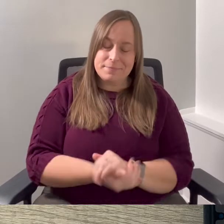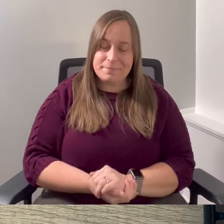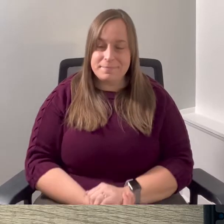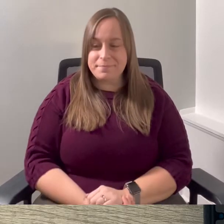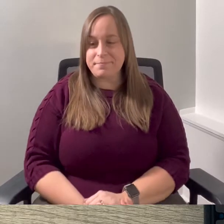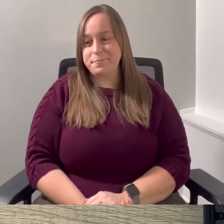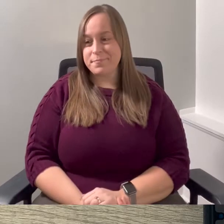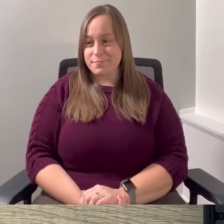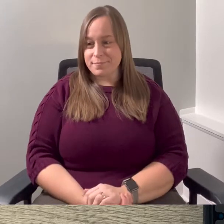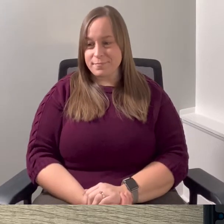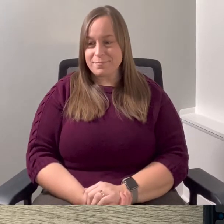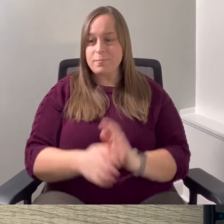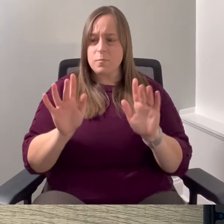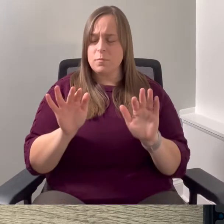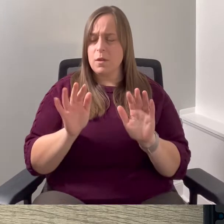And